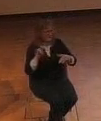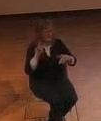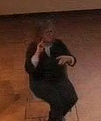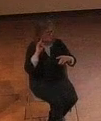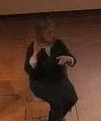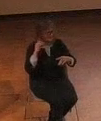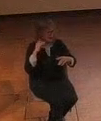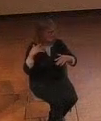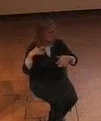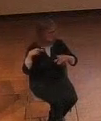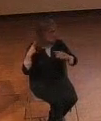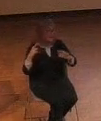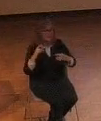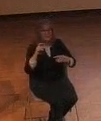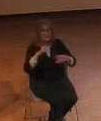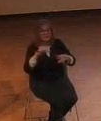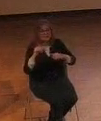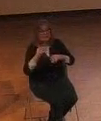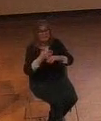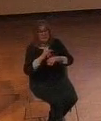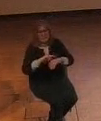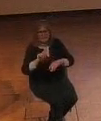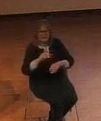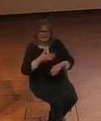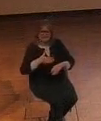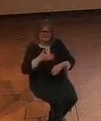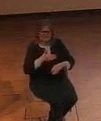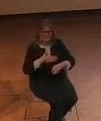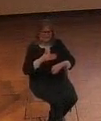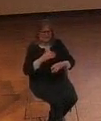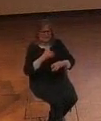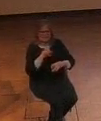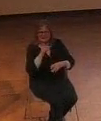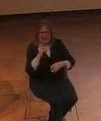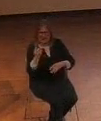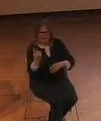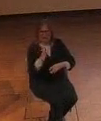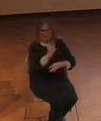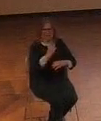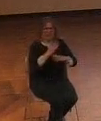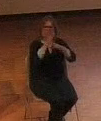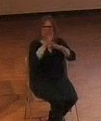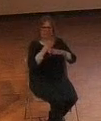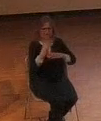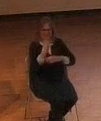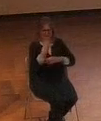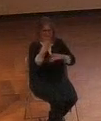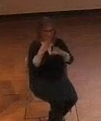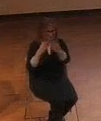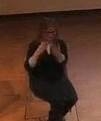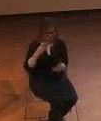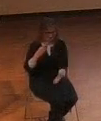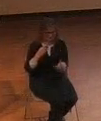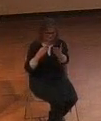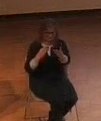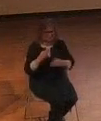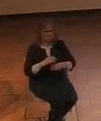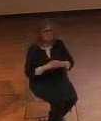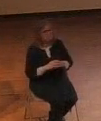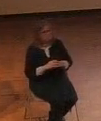have to leave before 1 o'clock, please do your best to avoid walking in front of the camera here on the right.